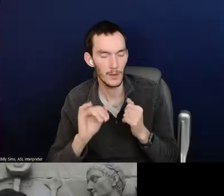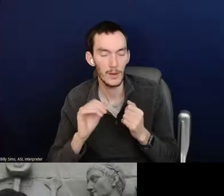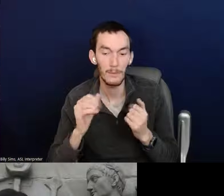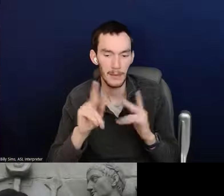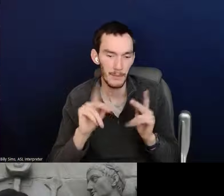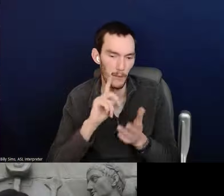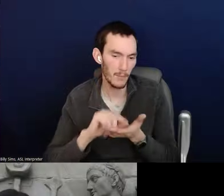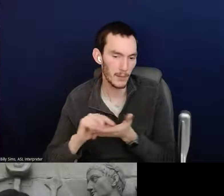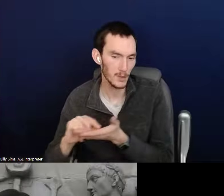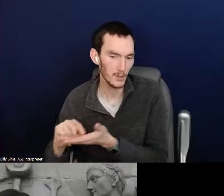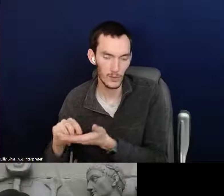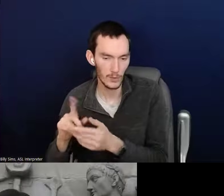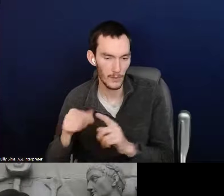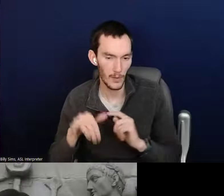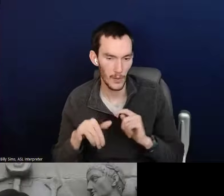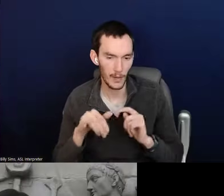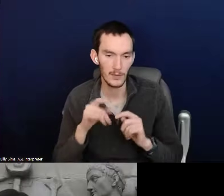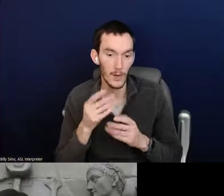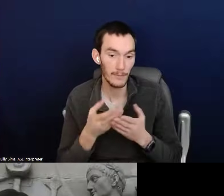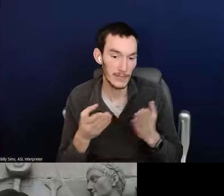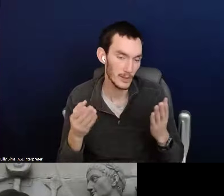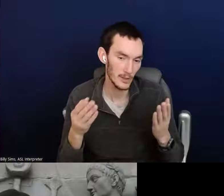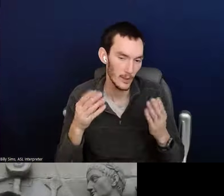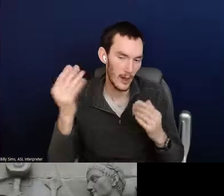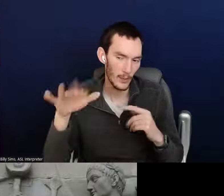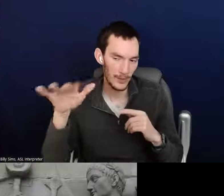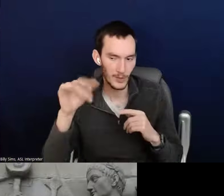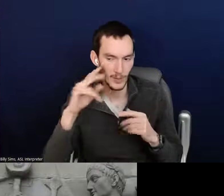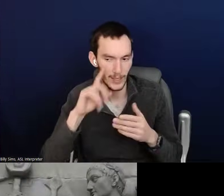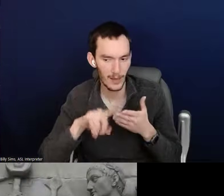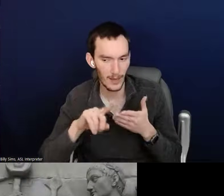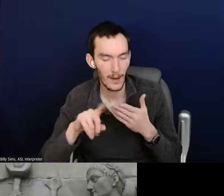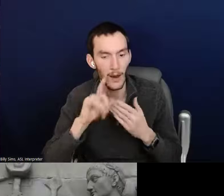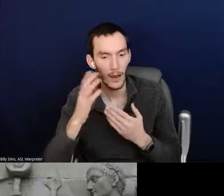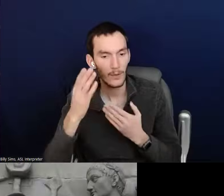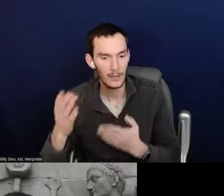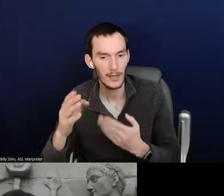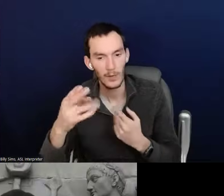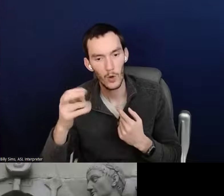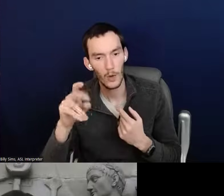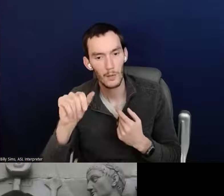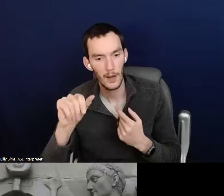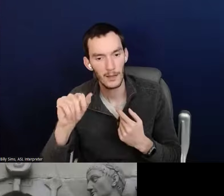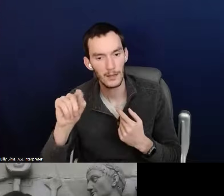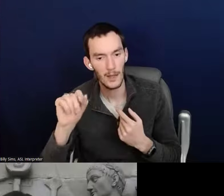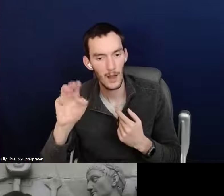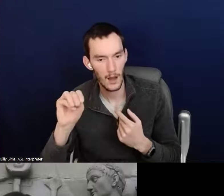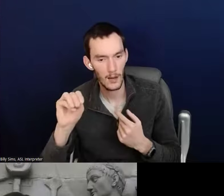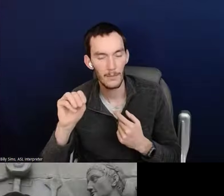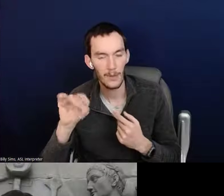published about this. So there is material out there for you to look at. I'd recommend looking at harappa.com. There's a lot of that